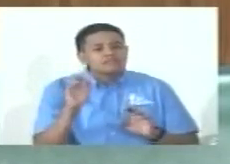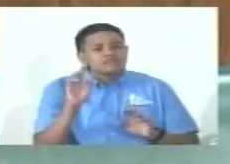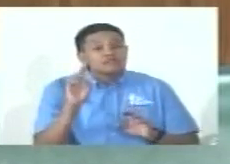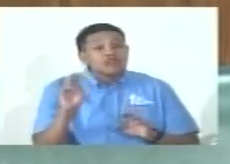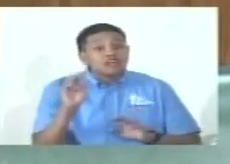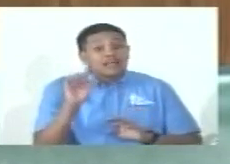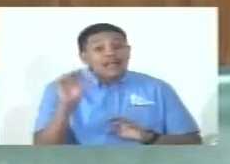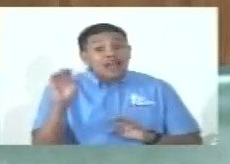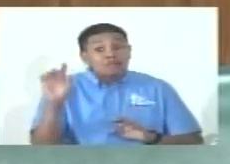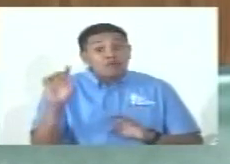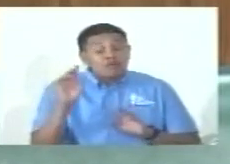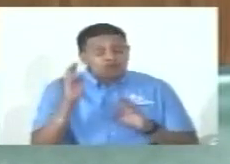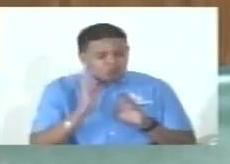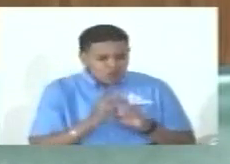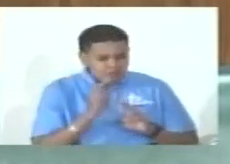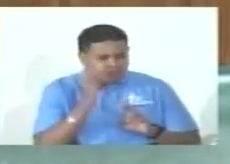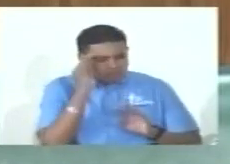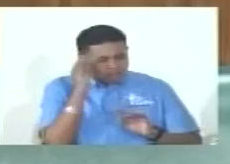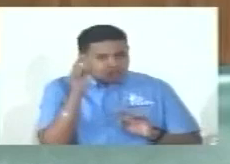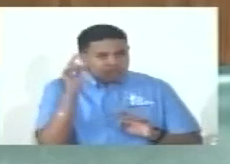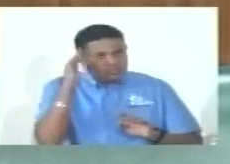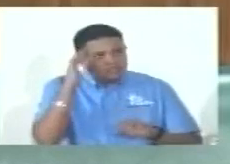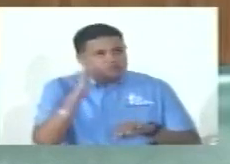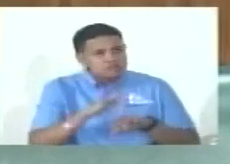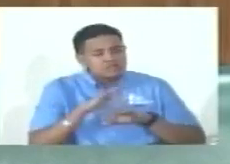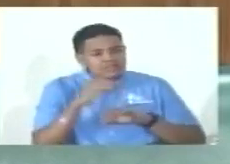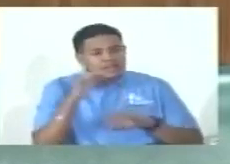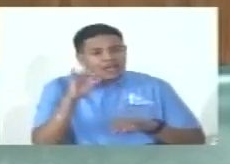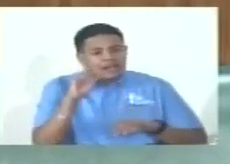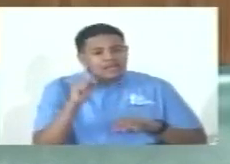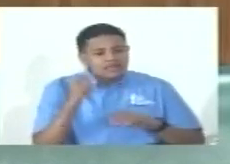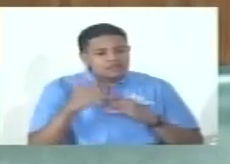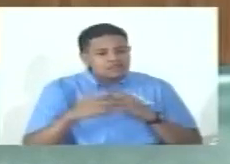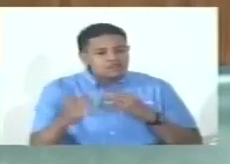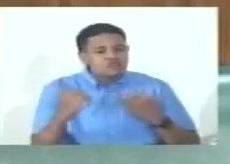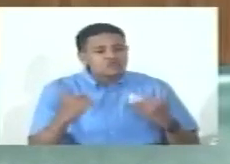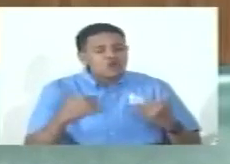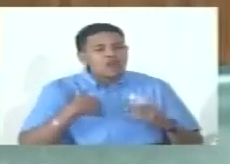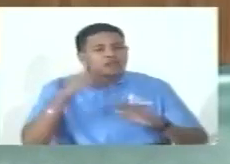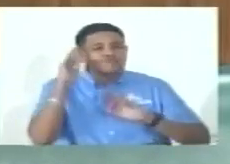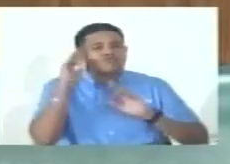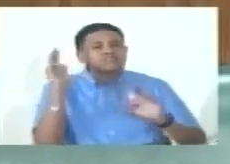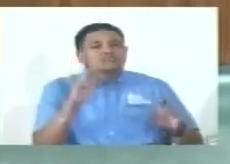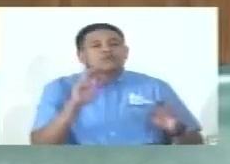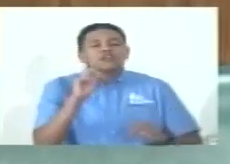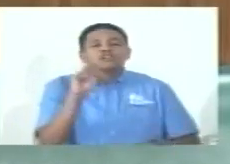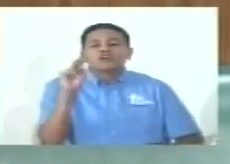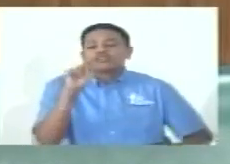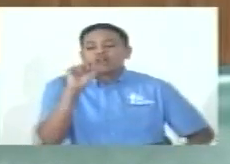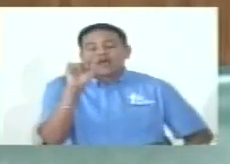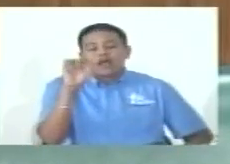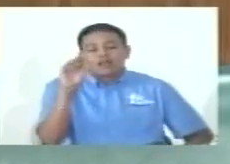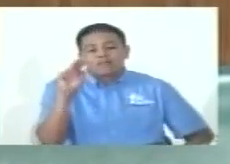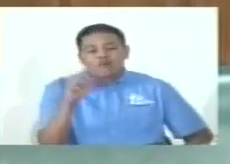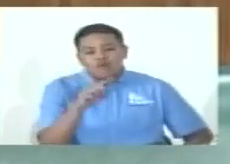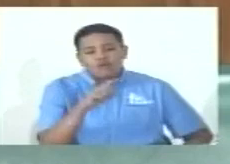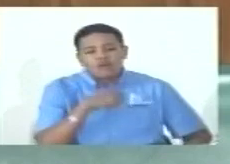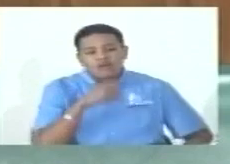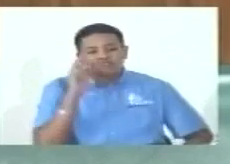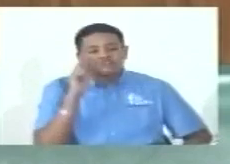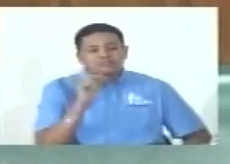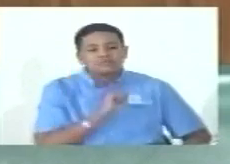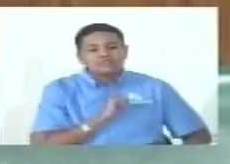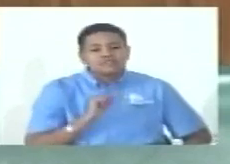with me from the 1980s into now. And I respect him. I respect, as Senator Morris